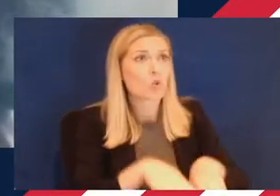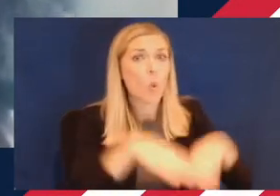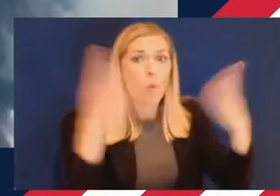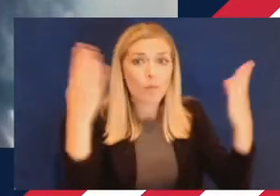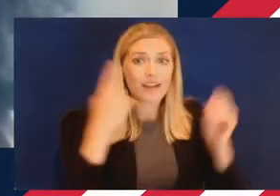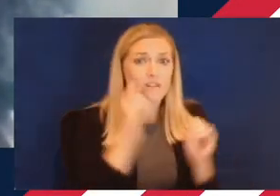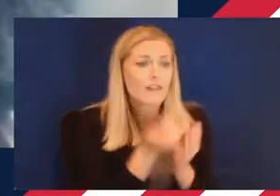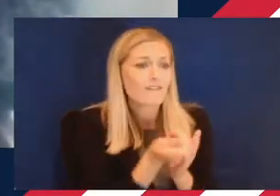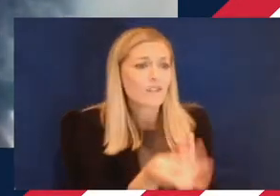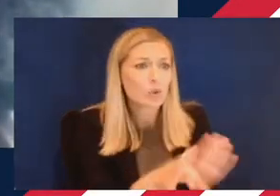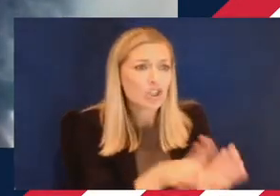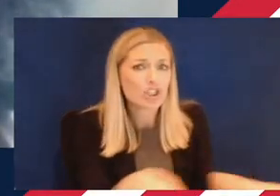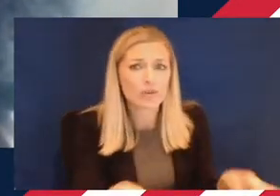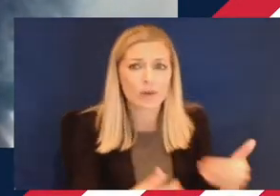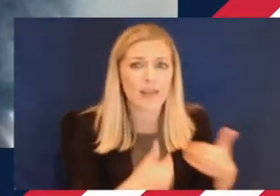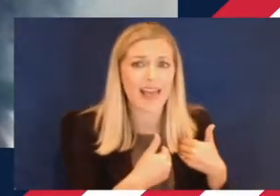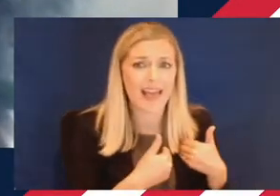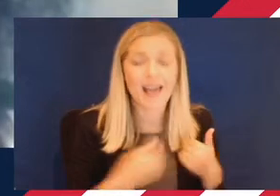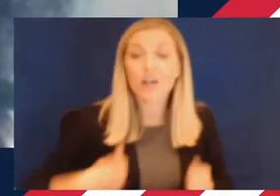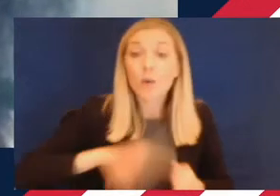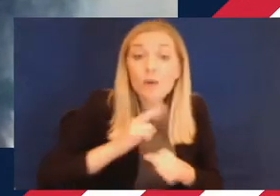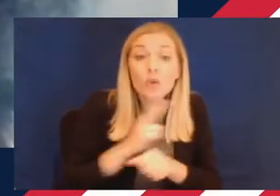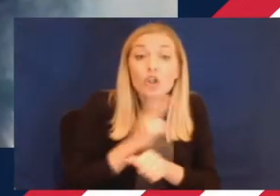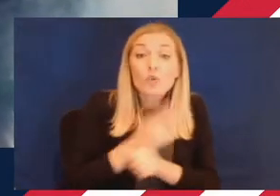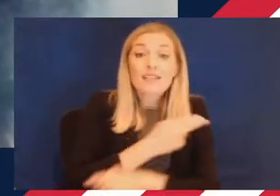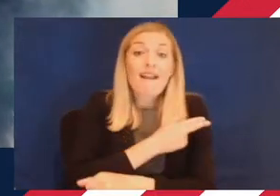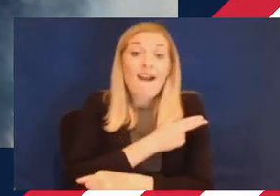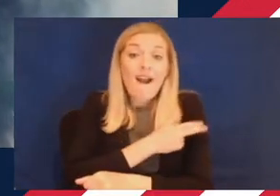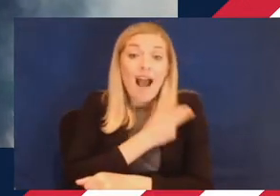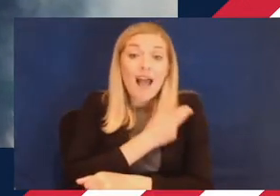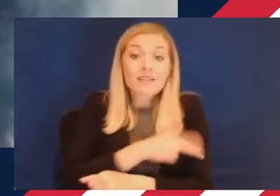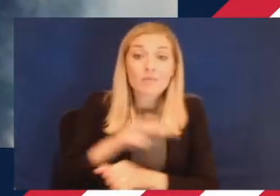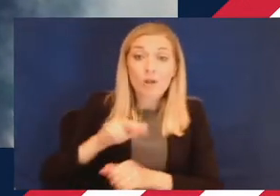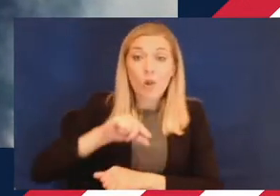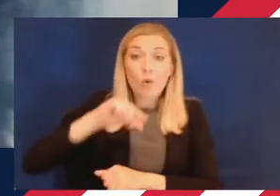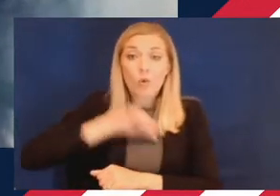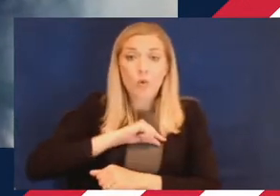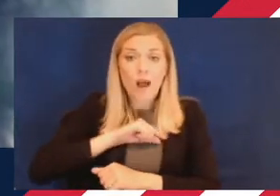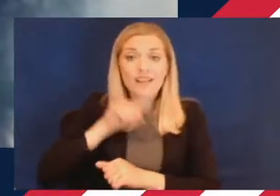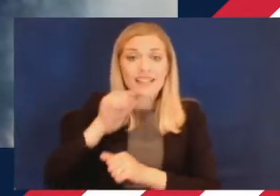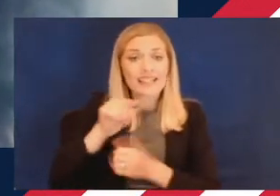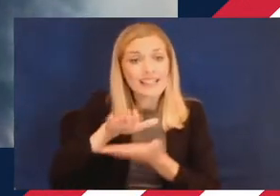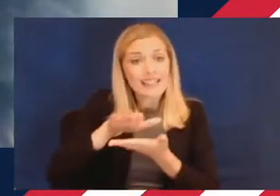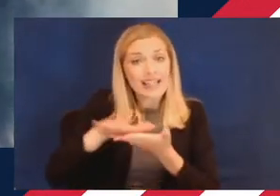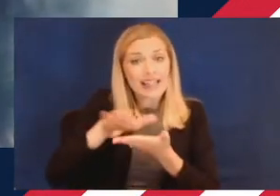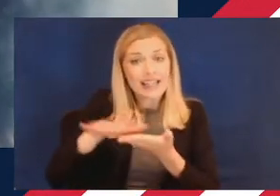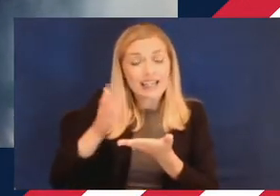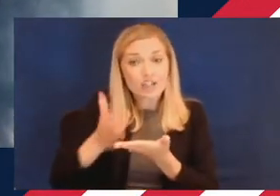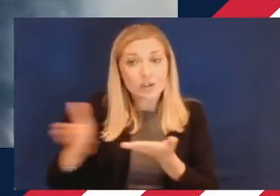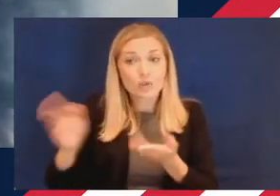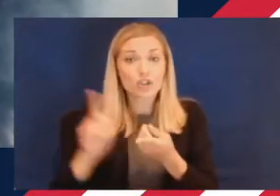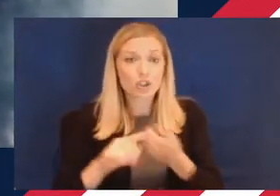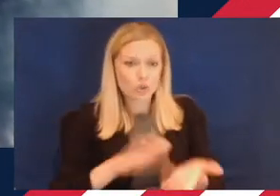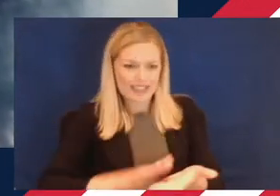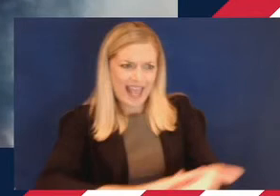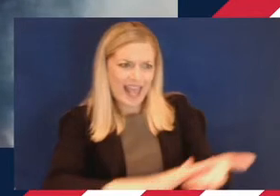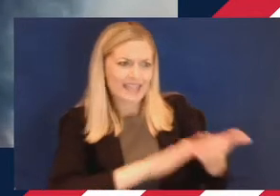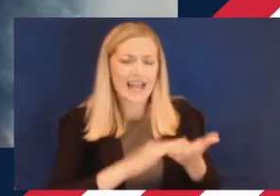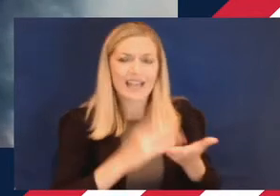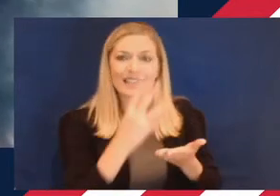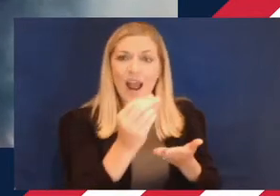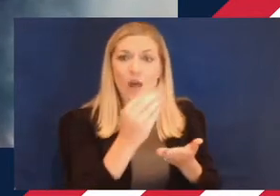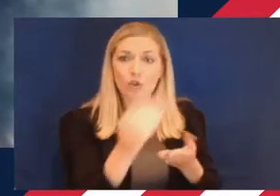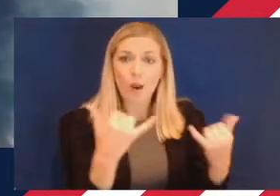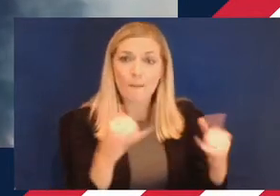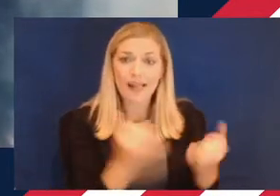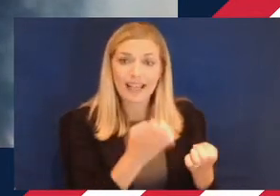We were using hospital-grade and commercial solutions to sanitize our outdoor play equipment throughout the day. Those supplies began to run low. I would